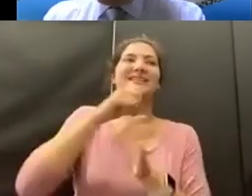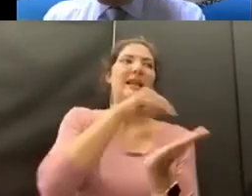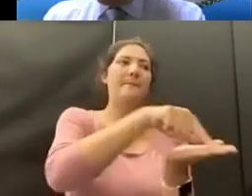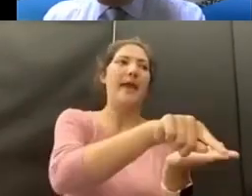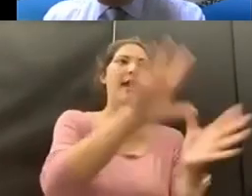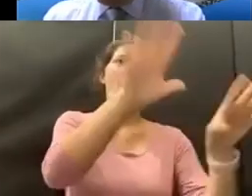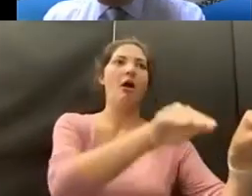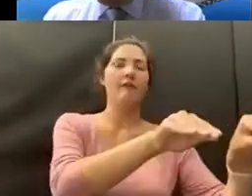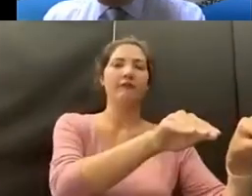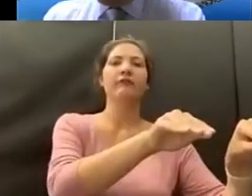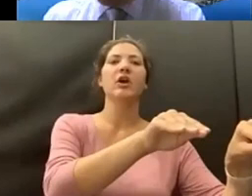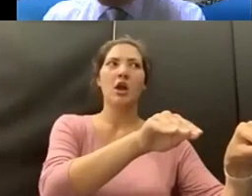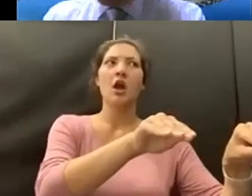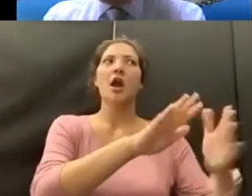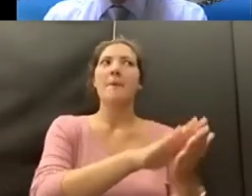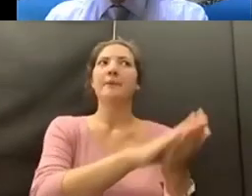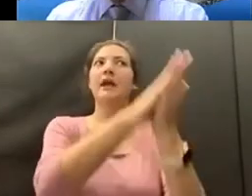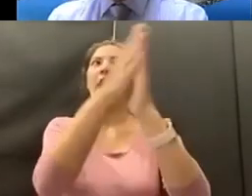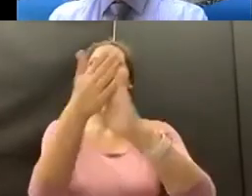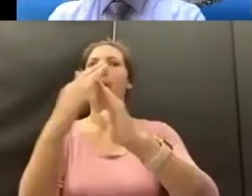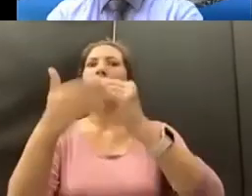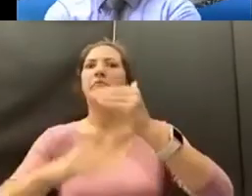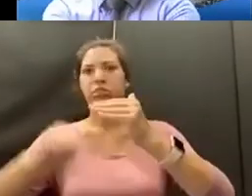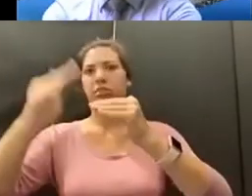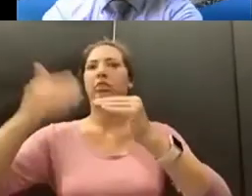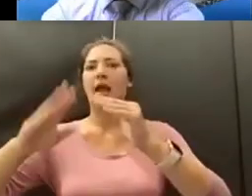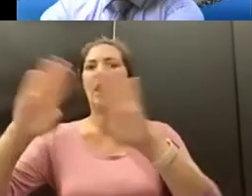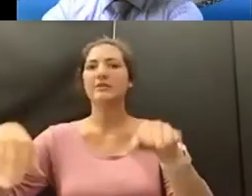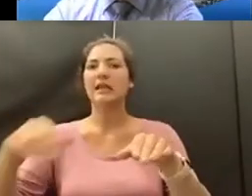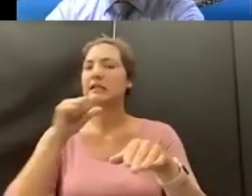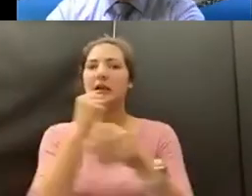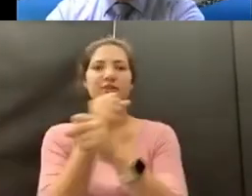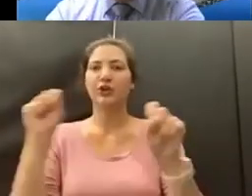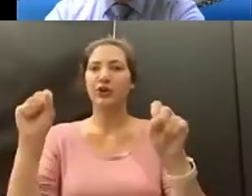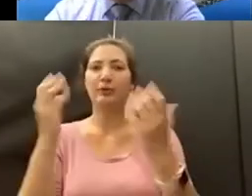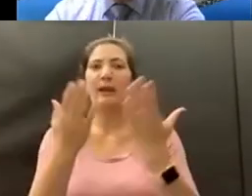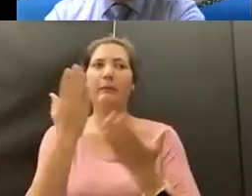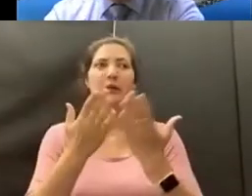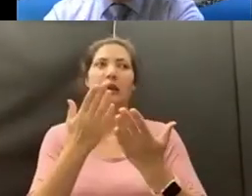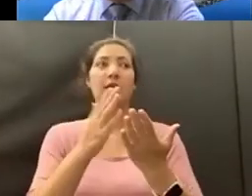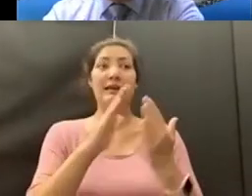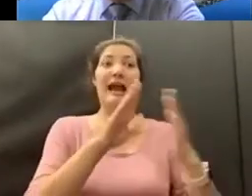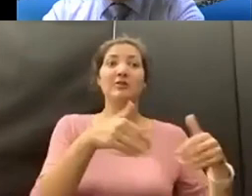coming housing insecure as a first step, you know?